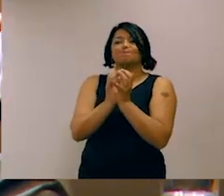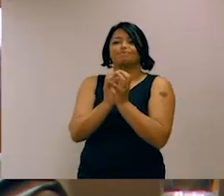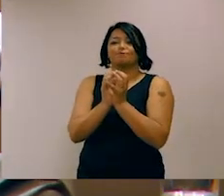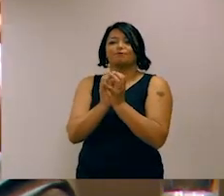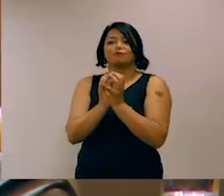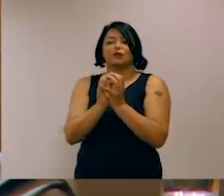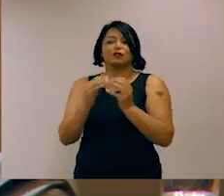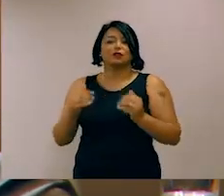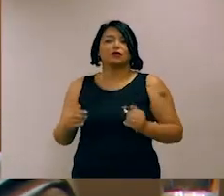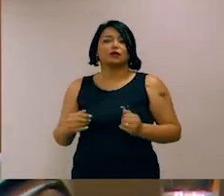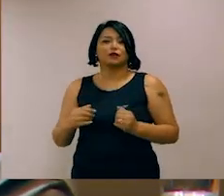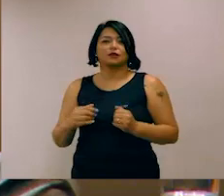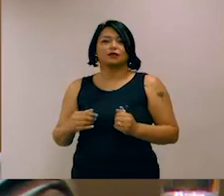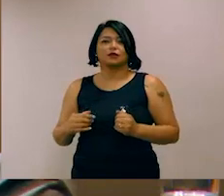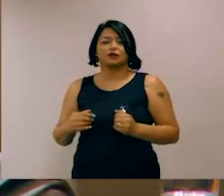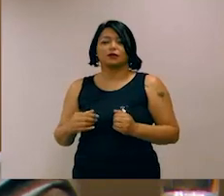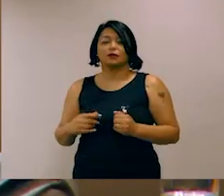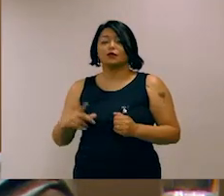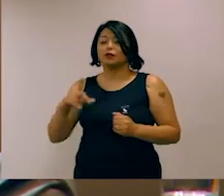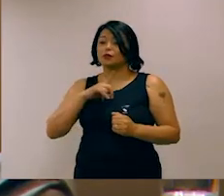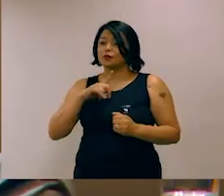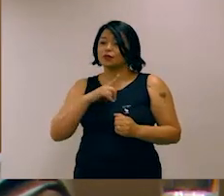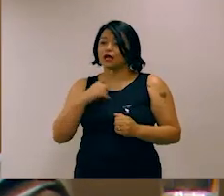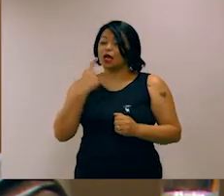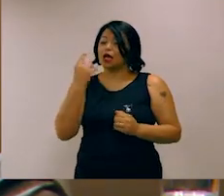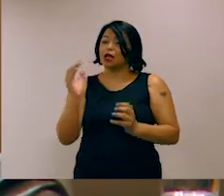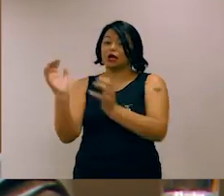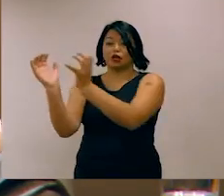like flat with tables. Okay. And there was